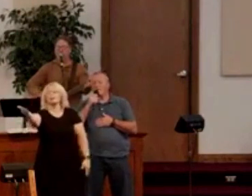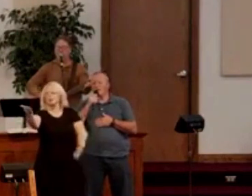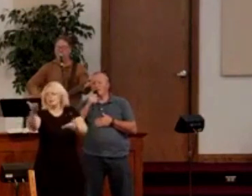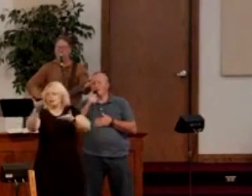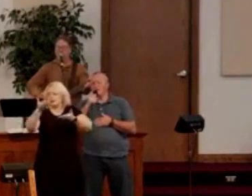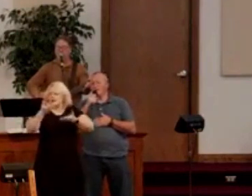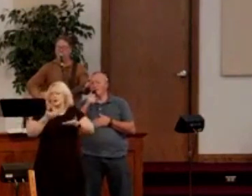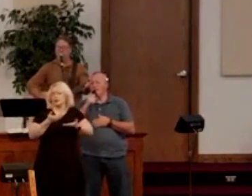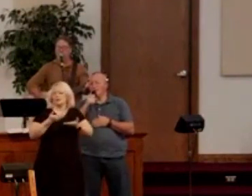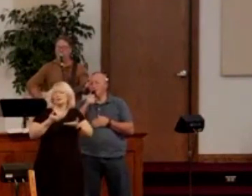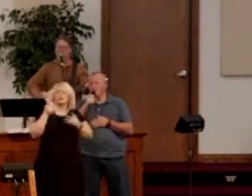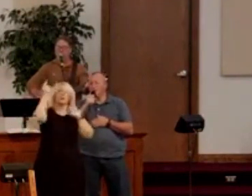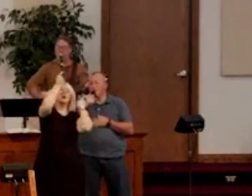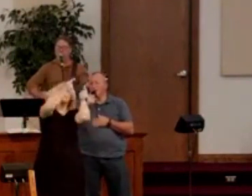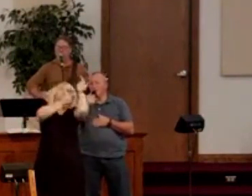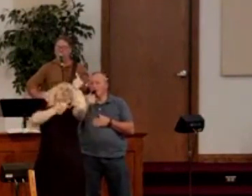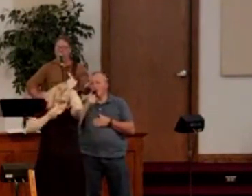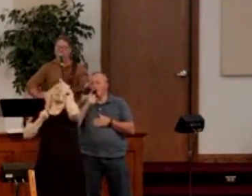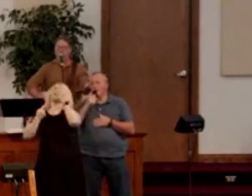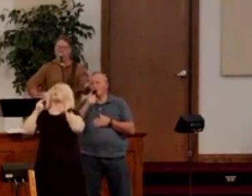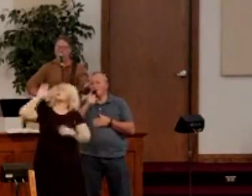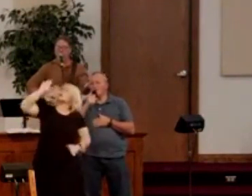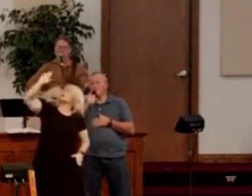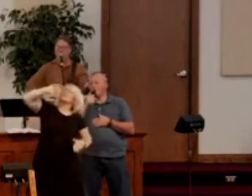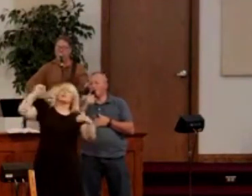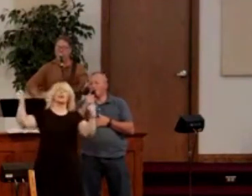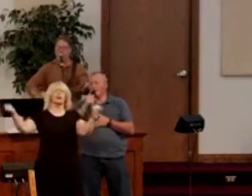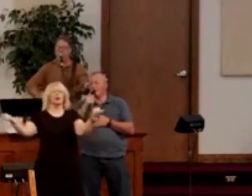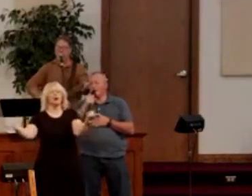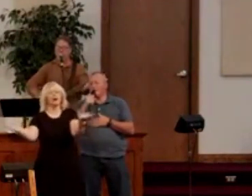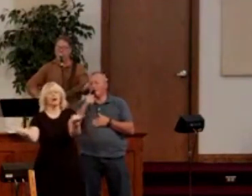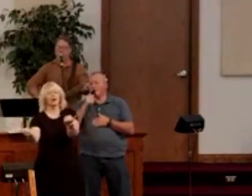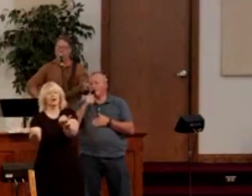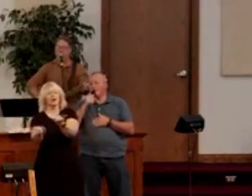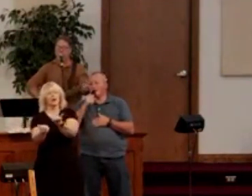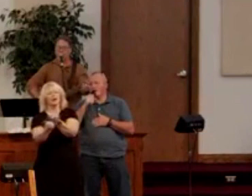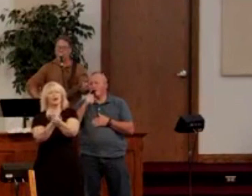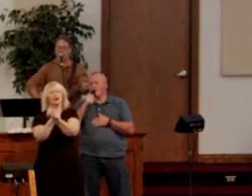Restore to me the wonders of your